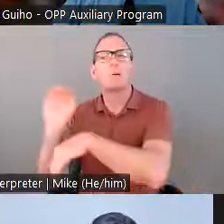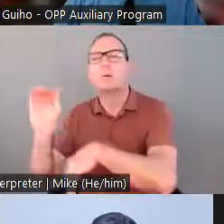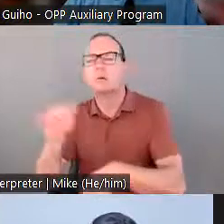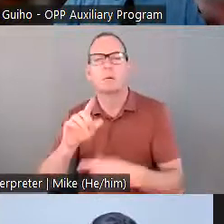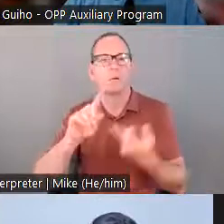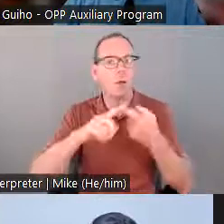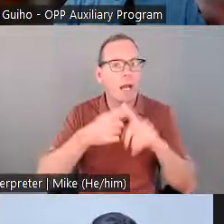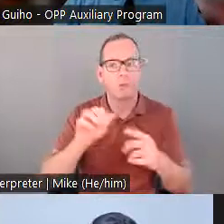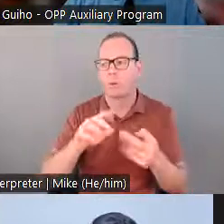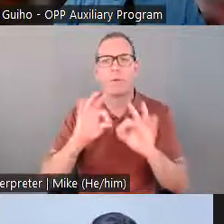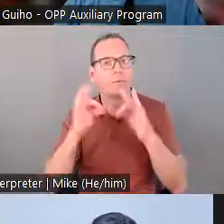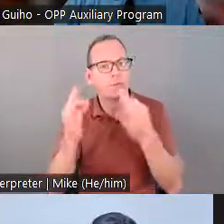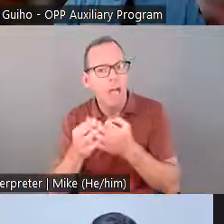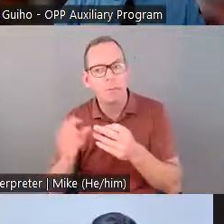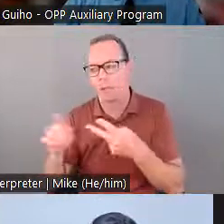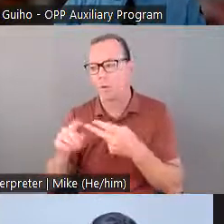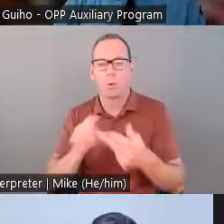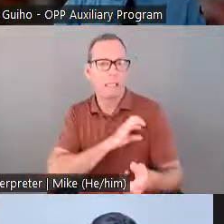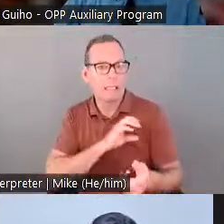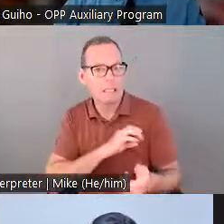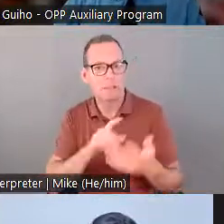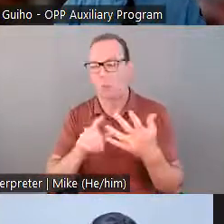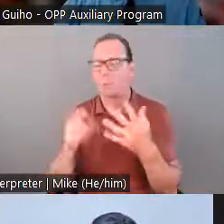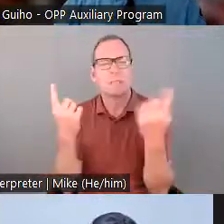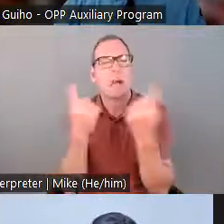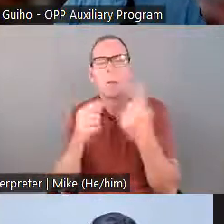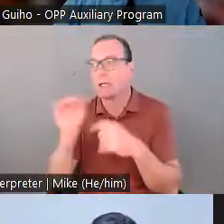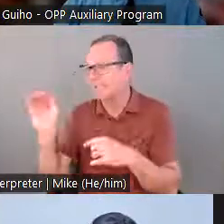you have available to you to make sure that you're making the right decision.